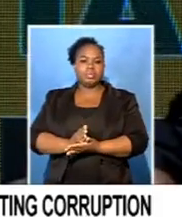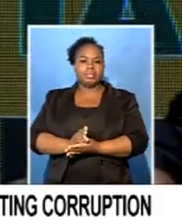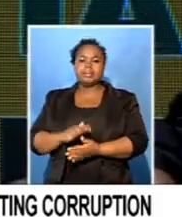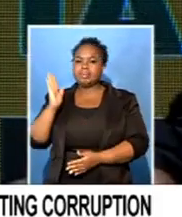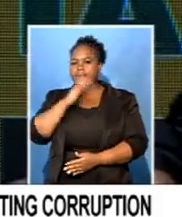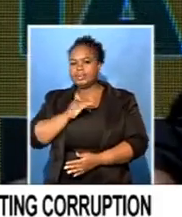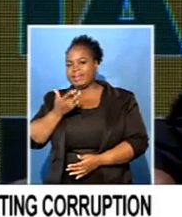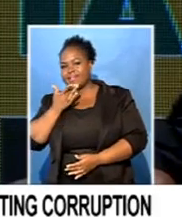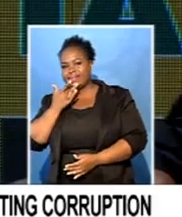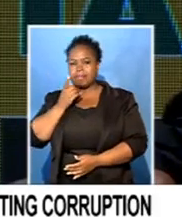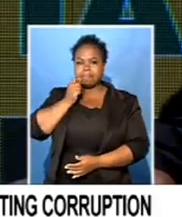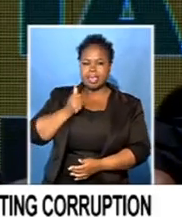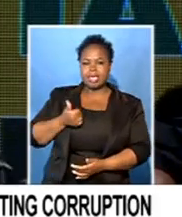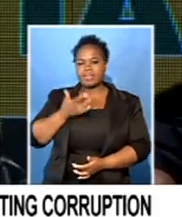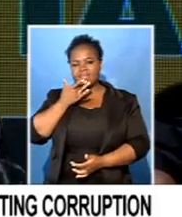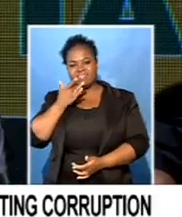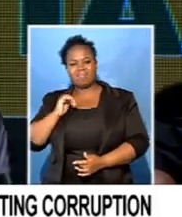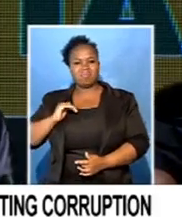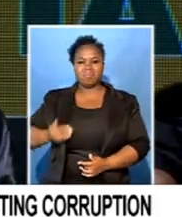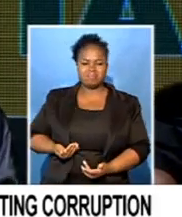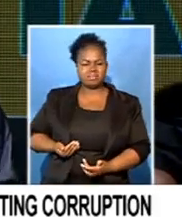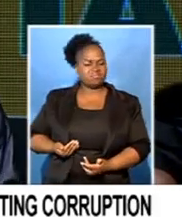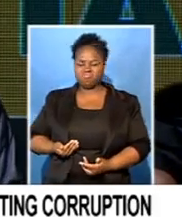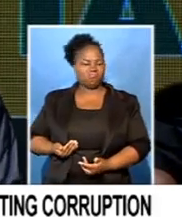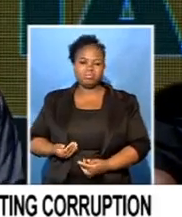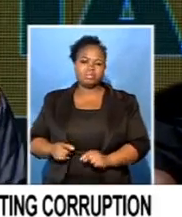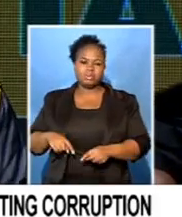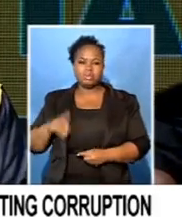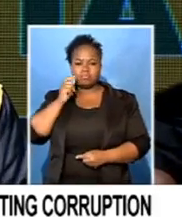non-sexist society and gender equality.